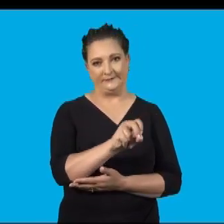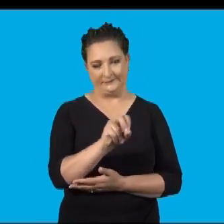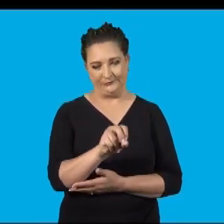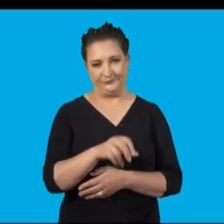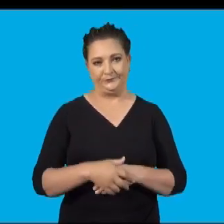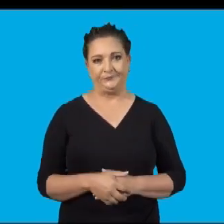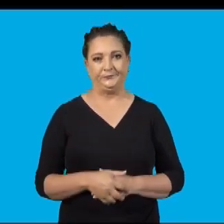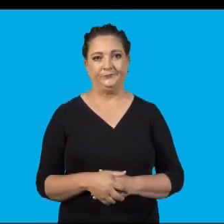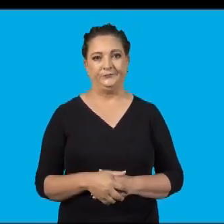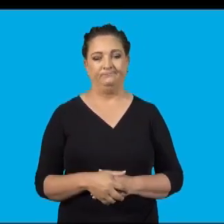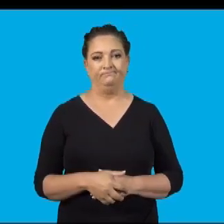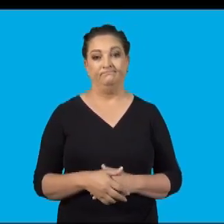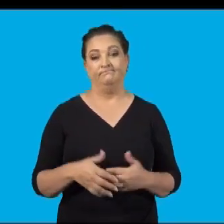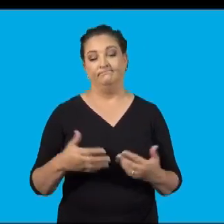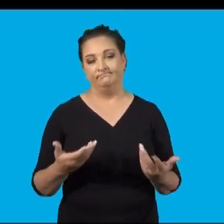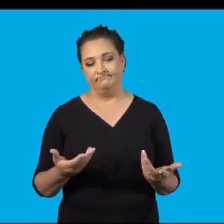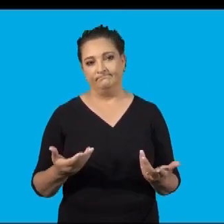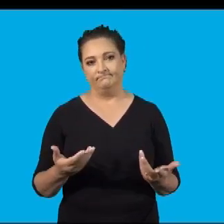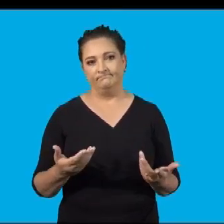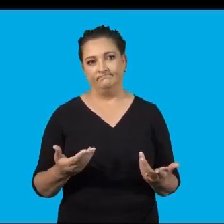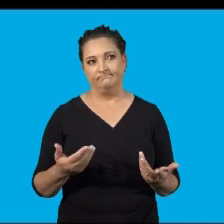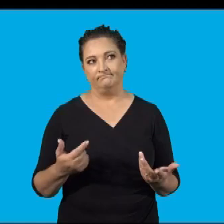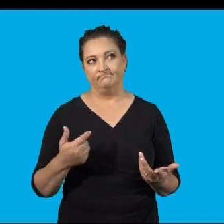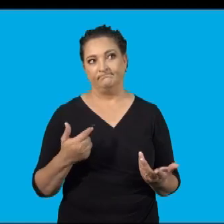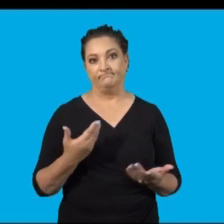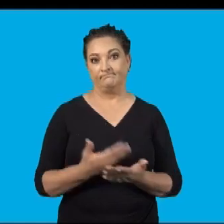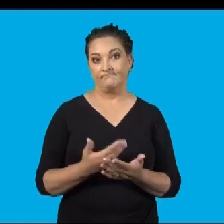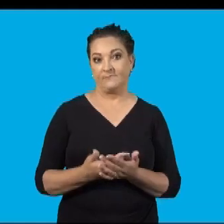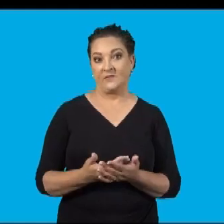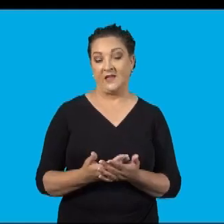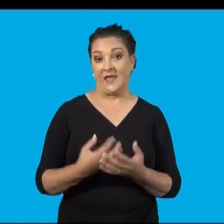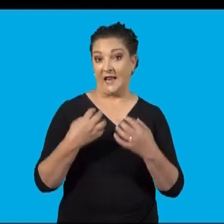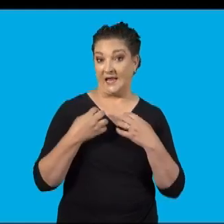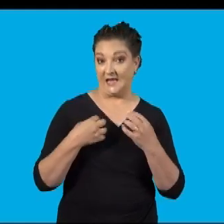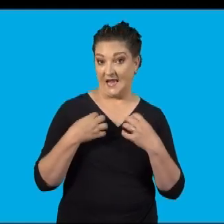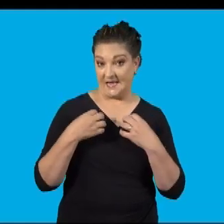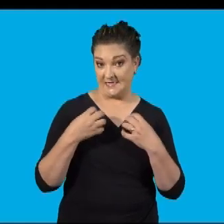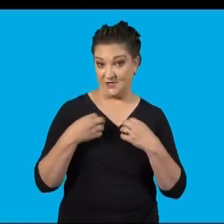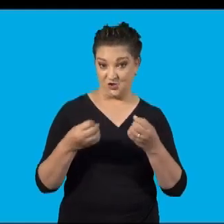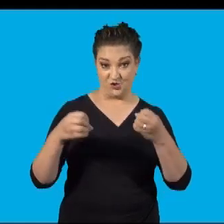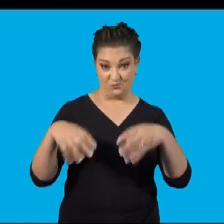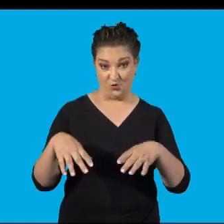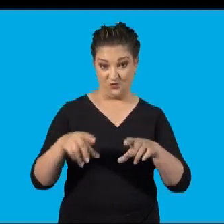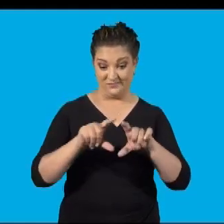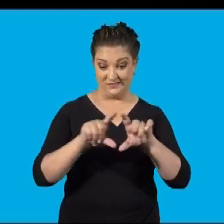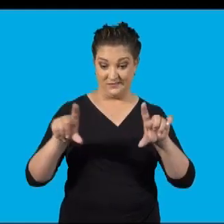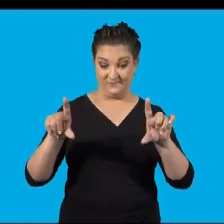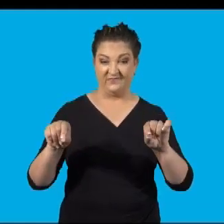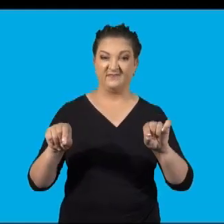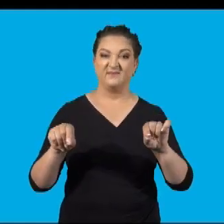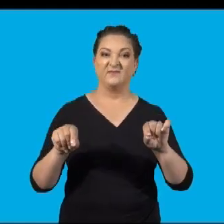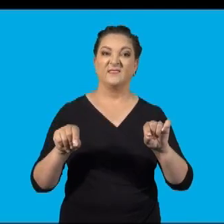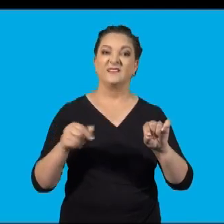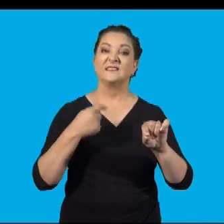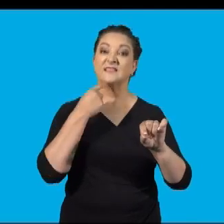64,800. Now, if I were to do it the asset disposal way, I would come here and